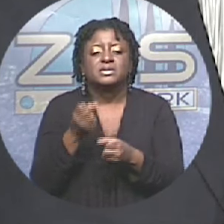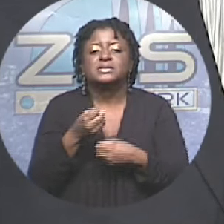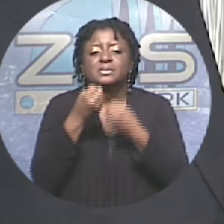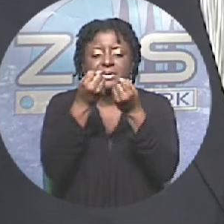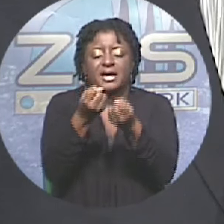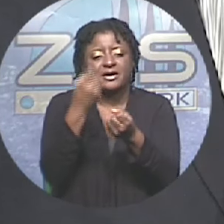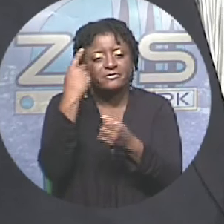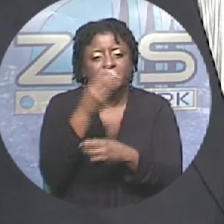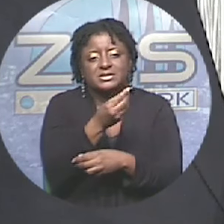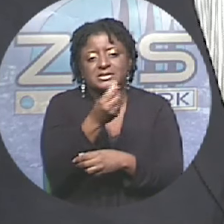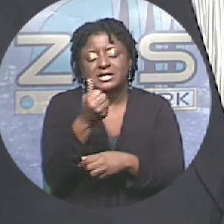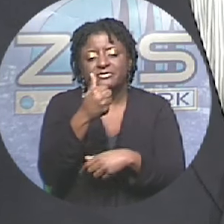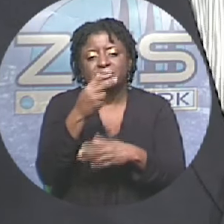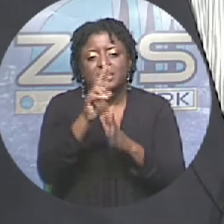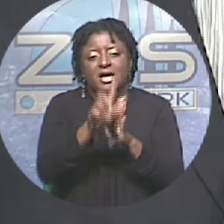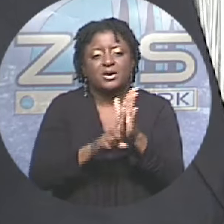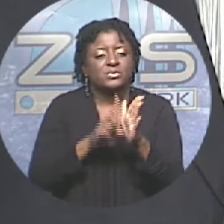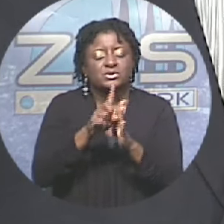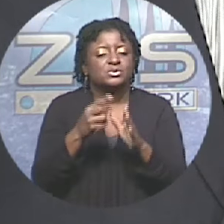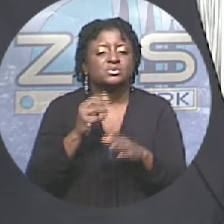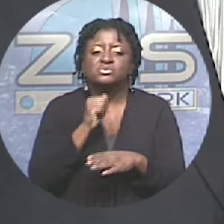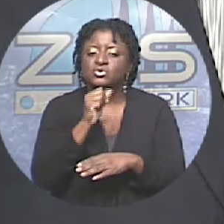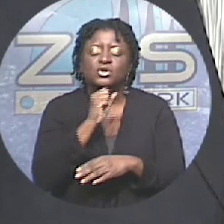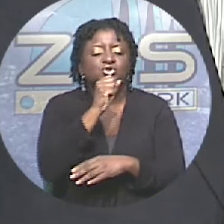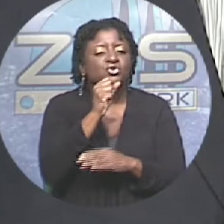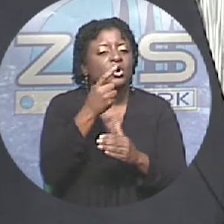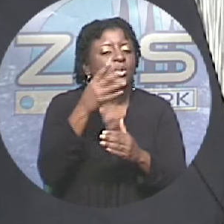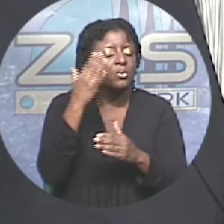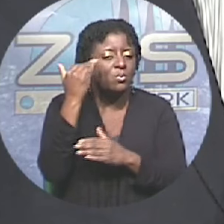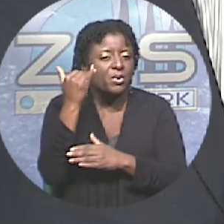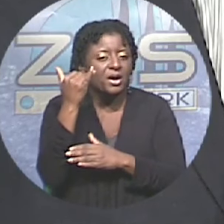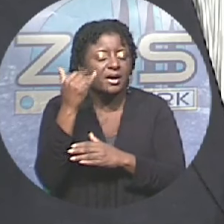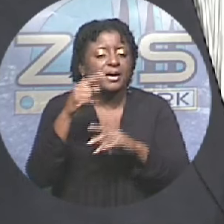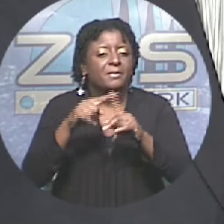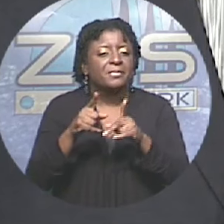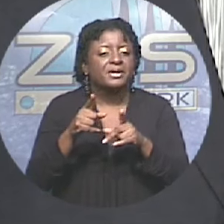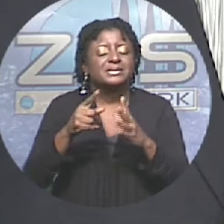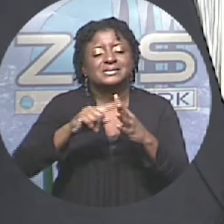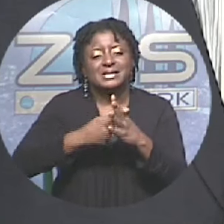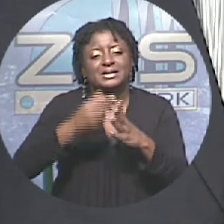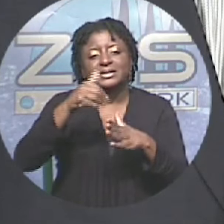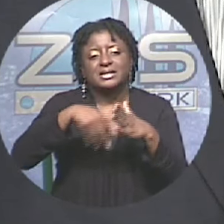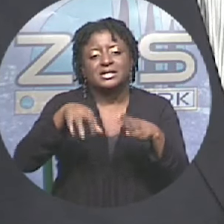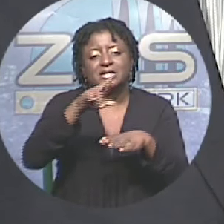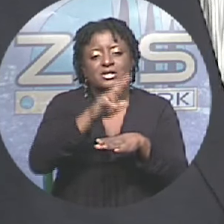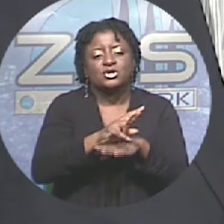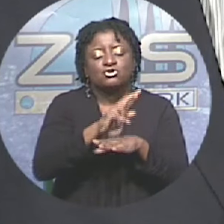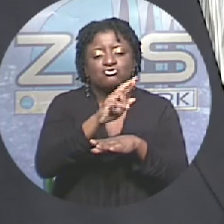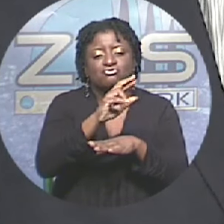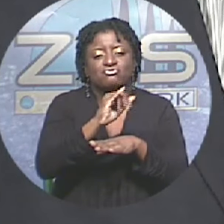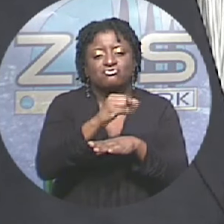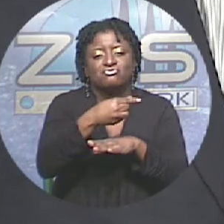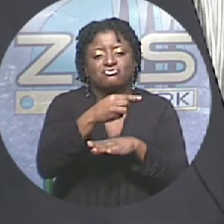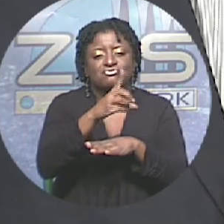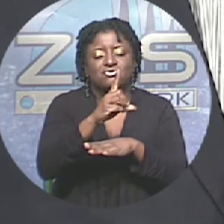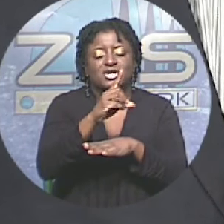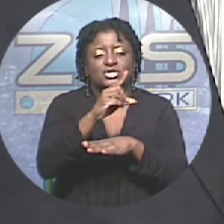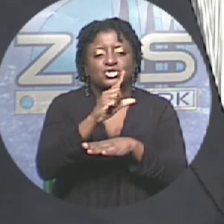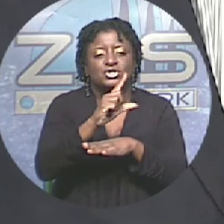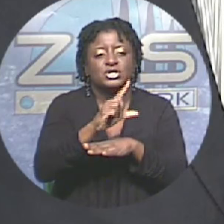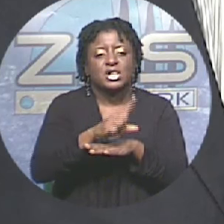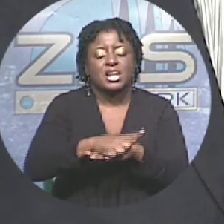not sure what caused the problem, we can tell you that it started in the Ridgeland Park area where crews have been working from this morning. C.S.